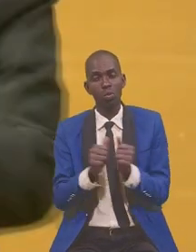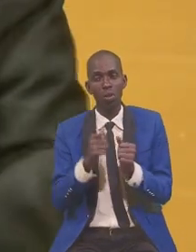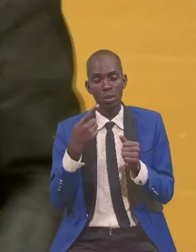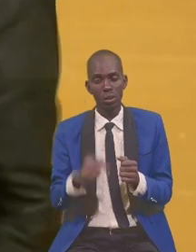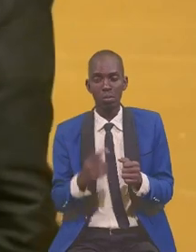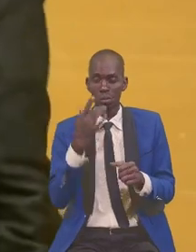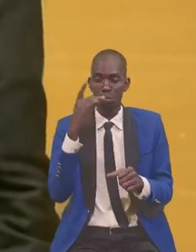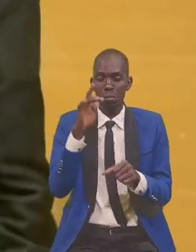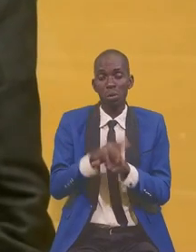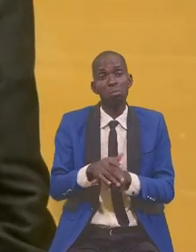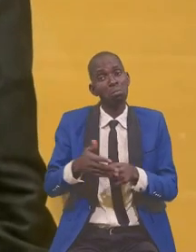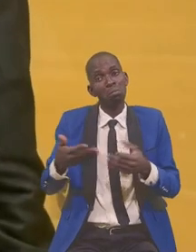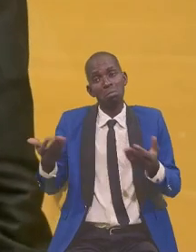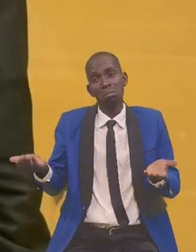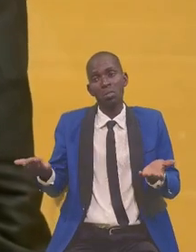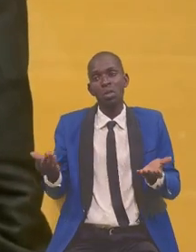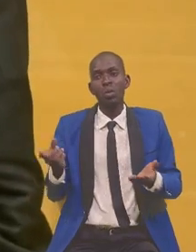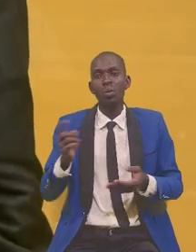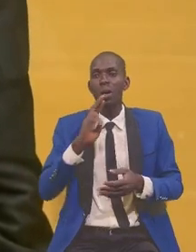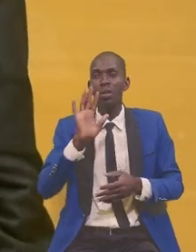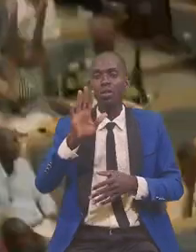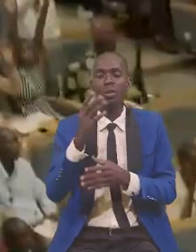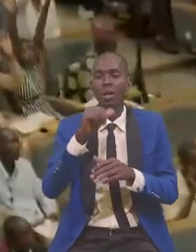least, where are those anointed hands?